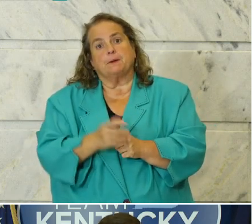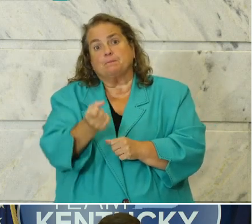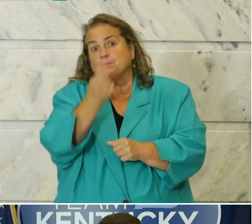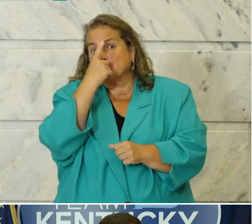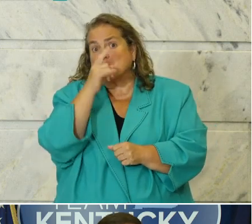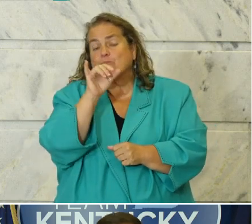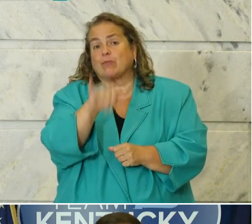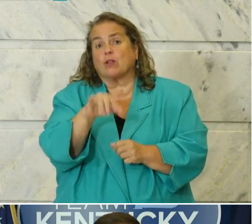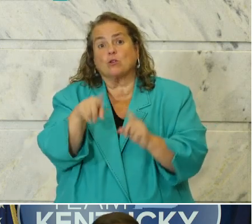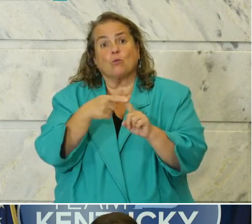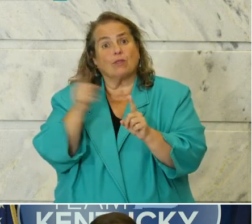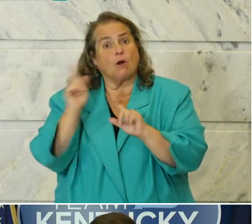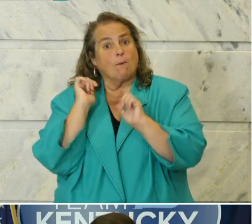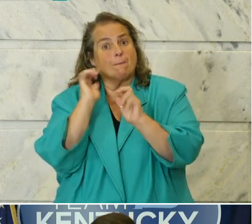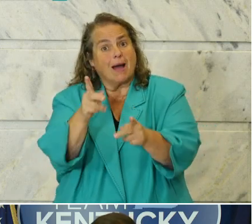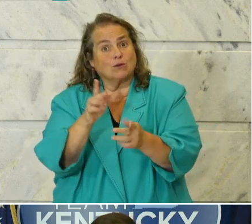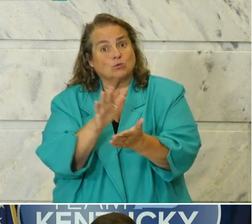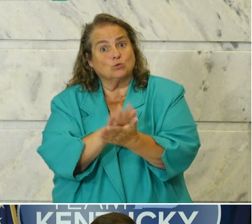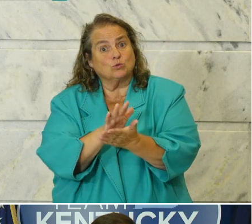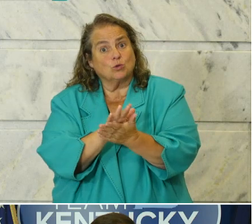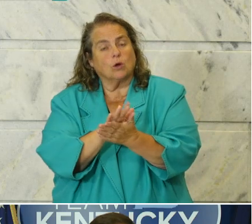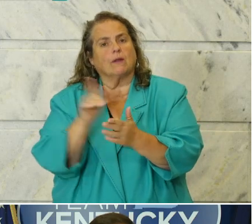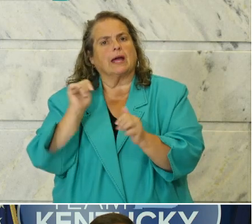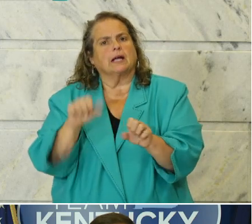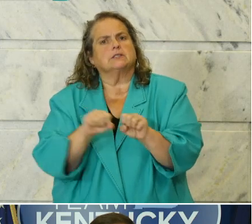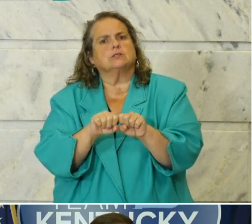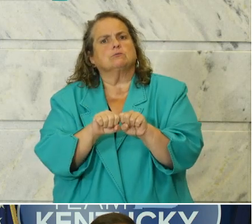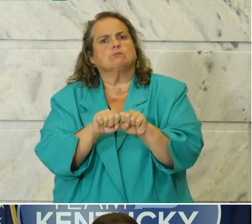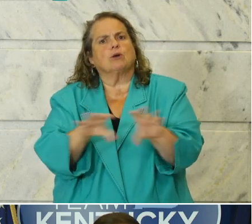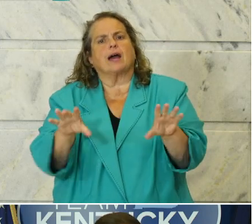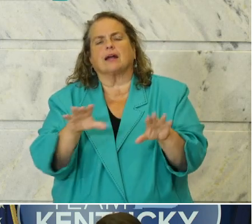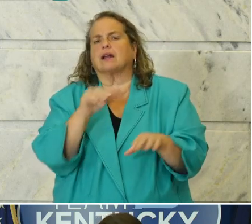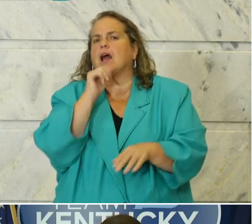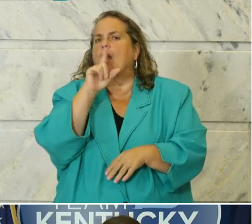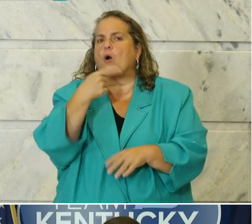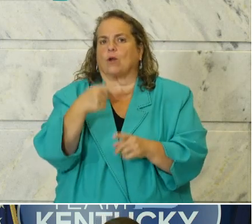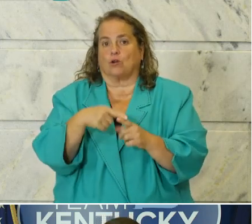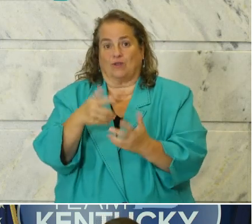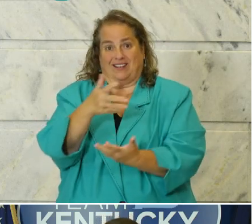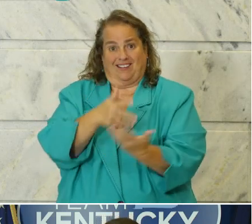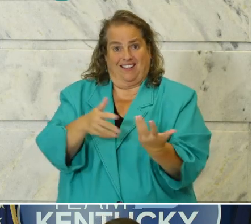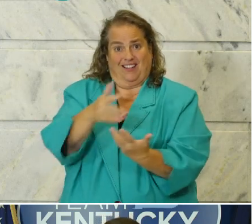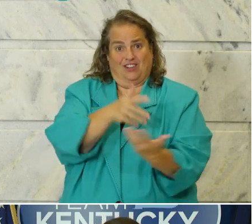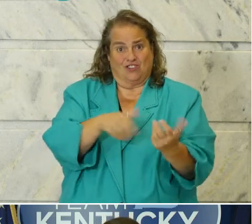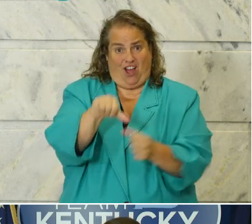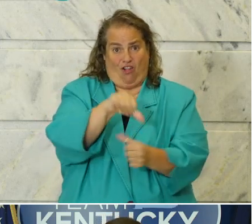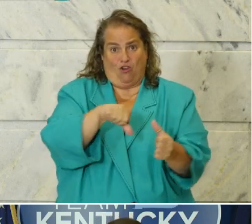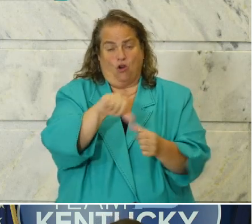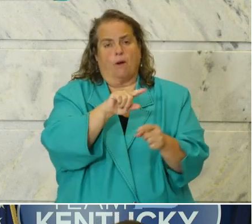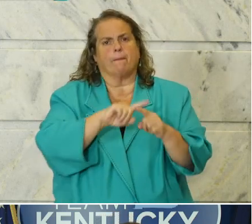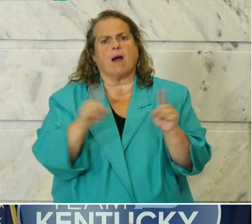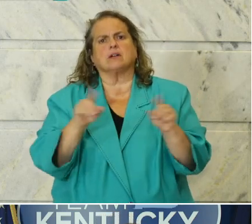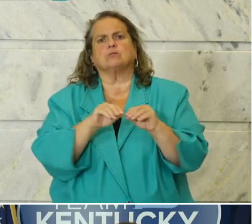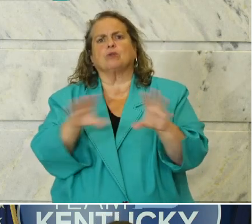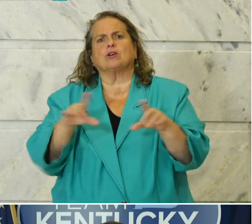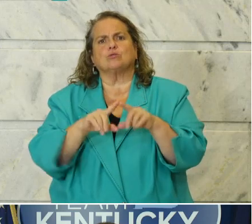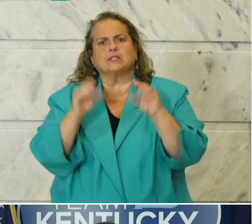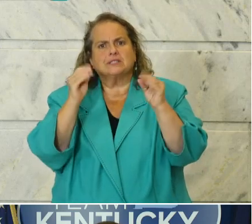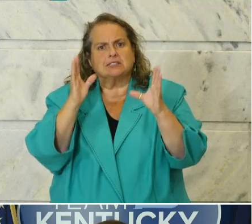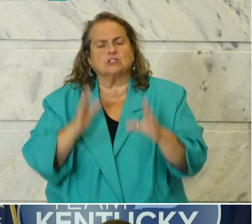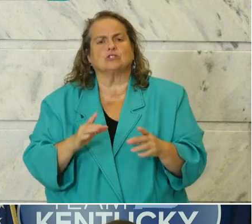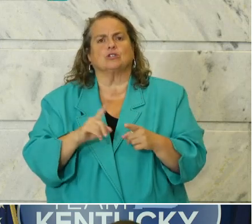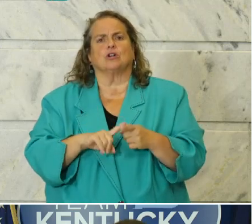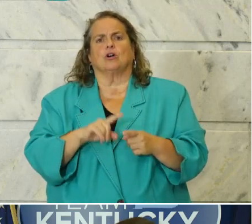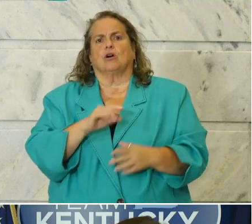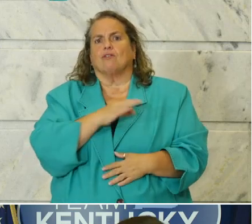understanding that when they go back in school, they can spread this not only to each other, but also to the